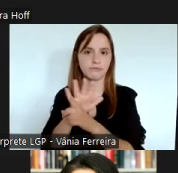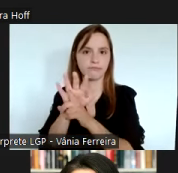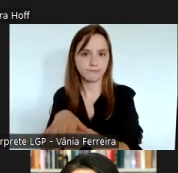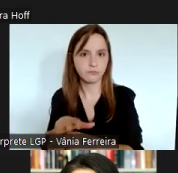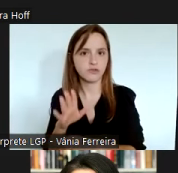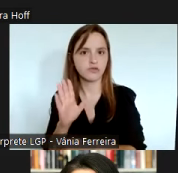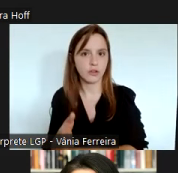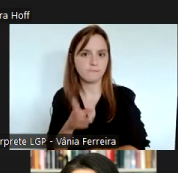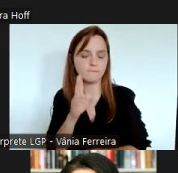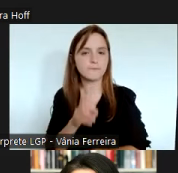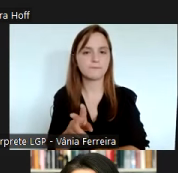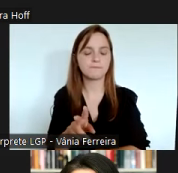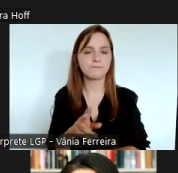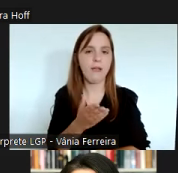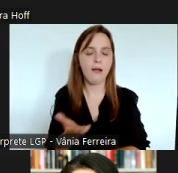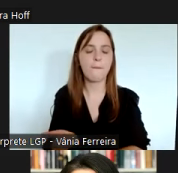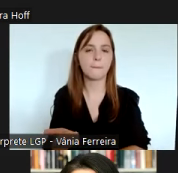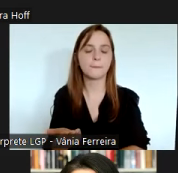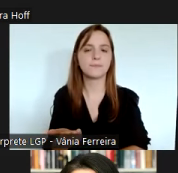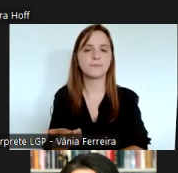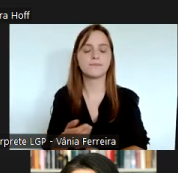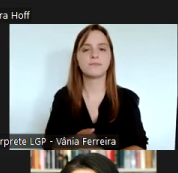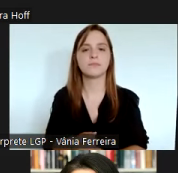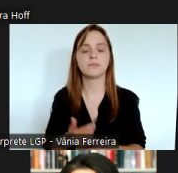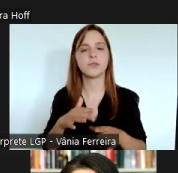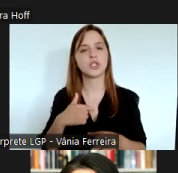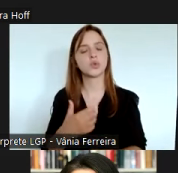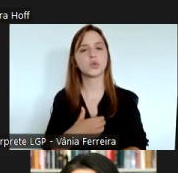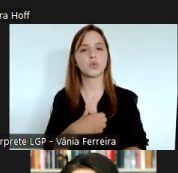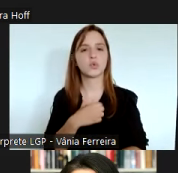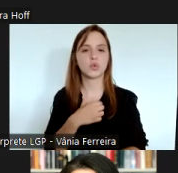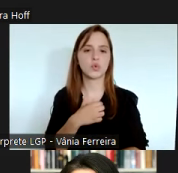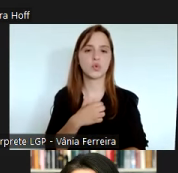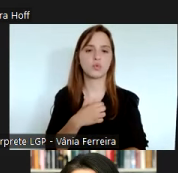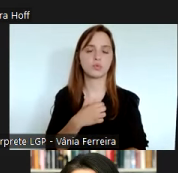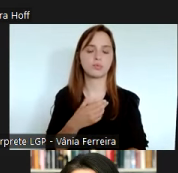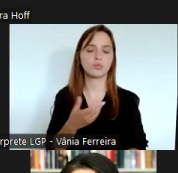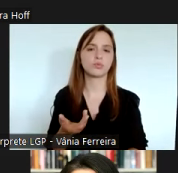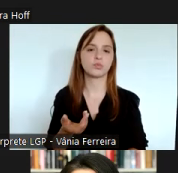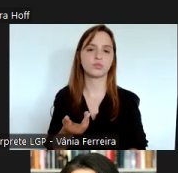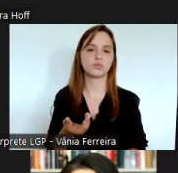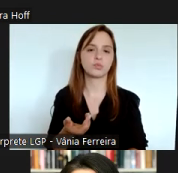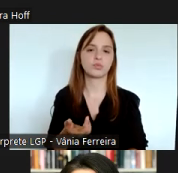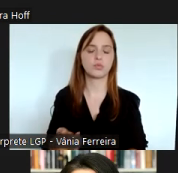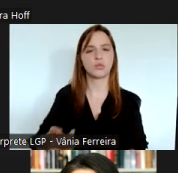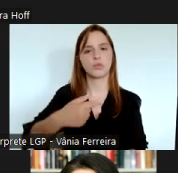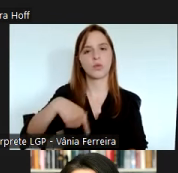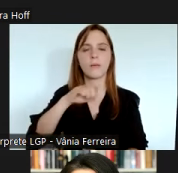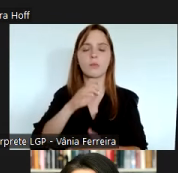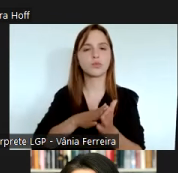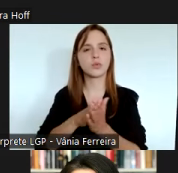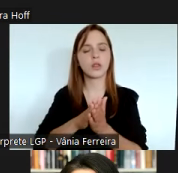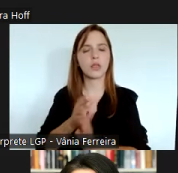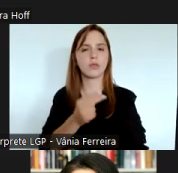still there, but I still feel protected in a way that we have a chance from the university